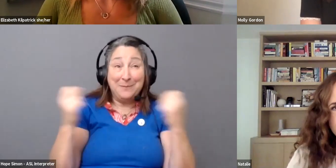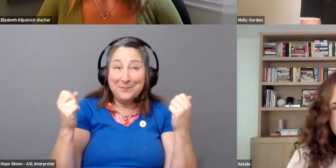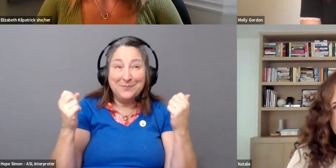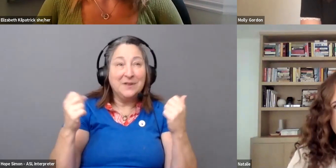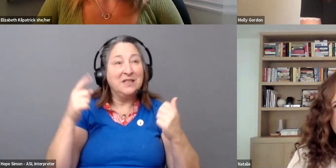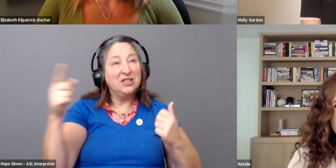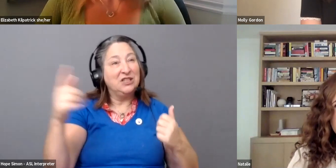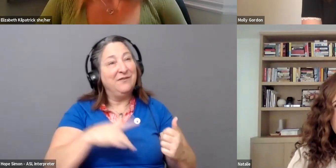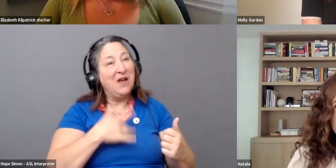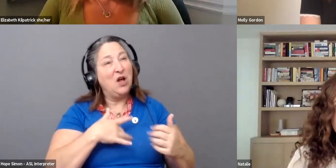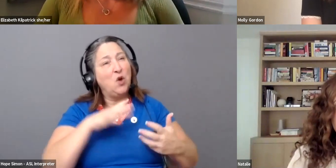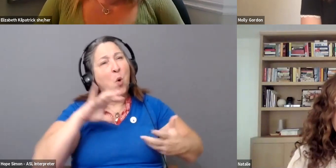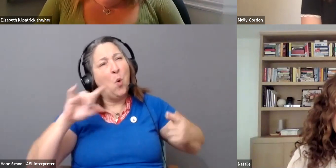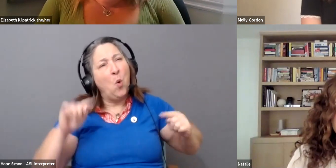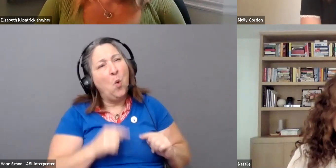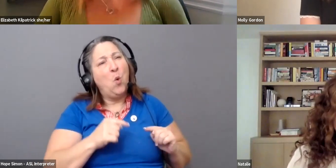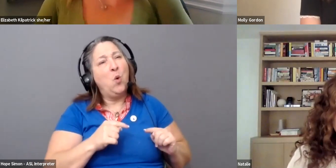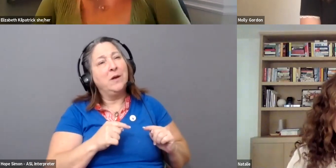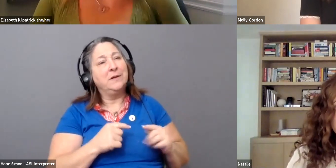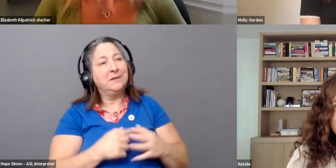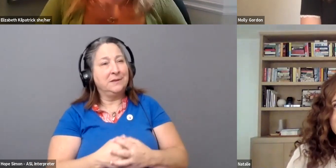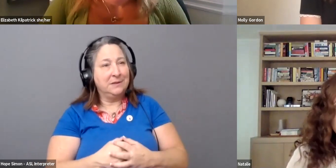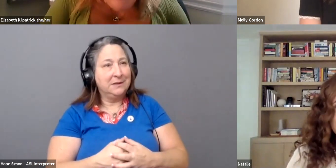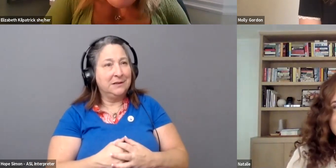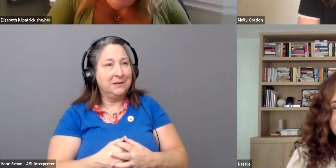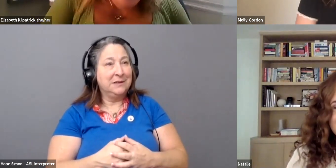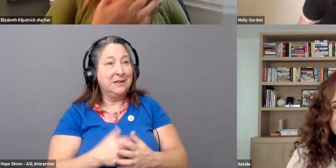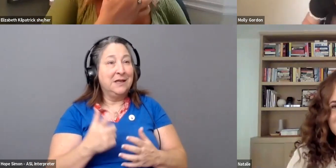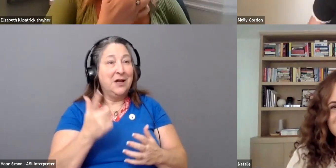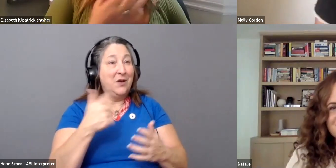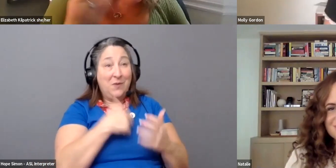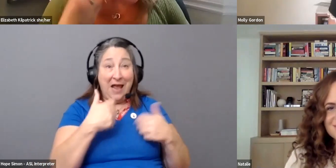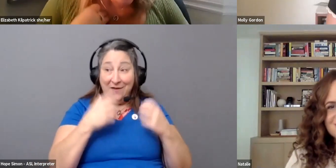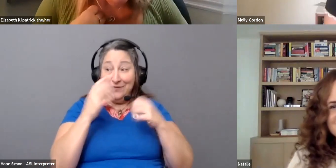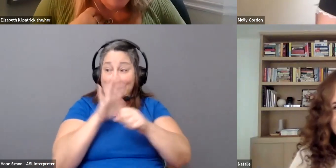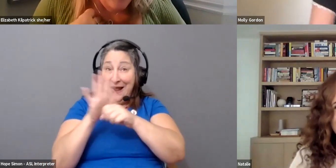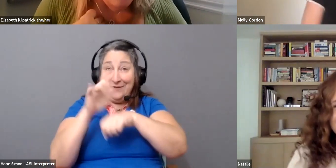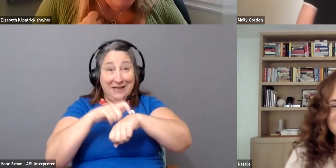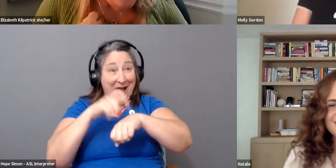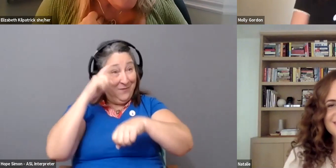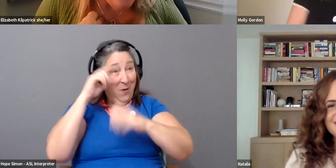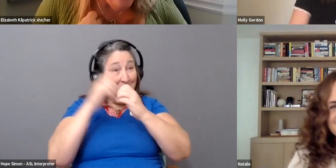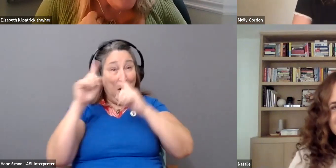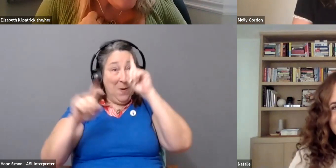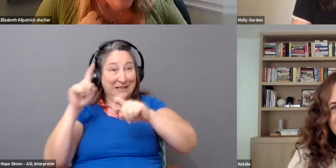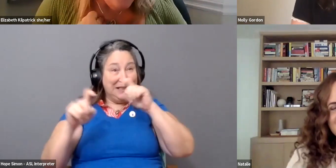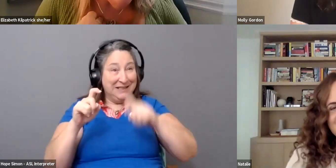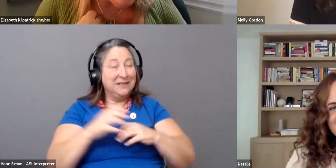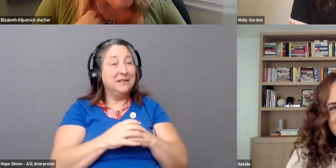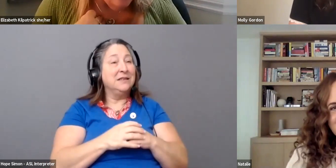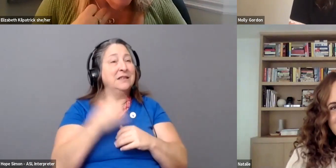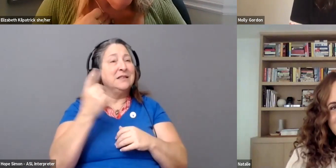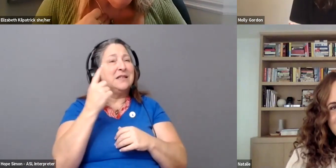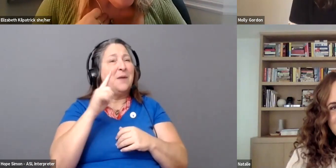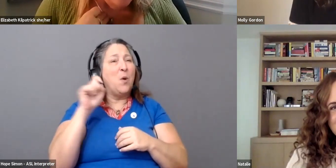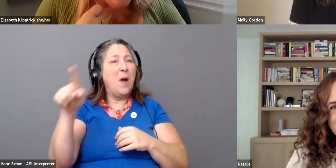quick questions from our? Okay. World. Okay. Awesome. Great. So someone wanted to know about the